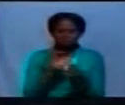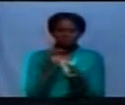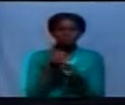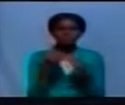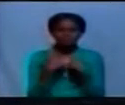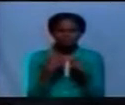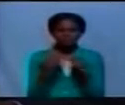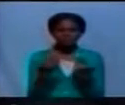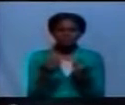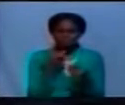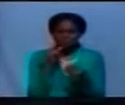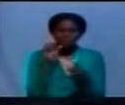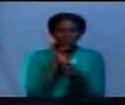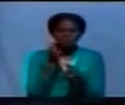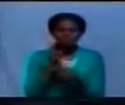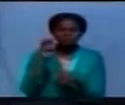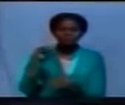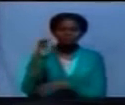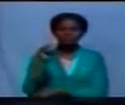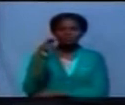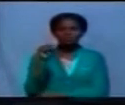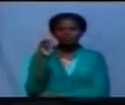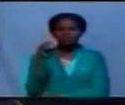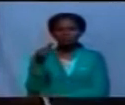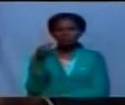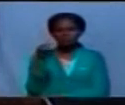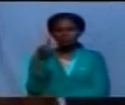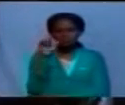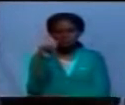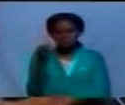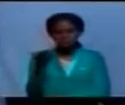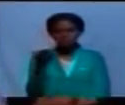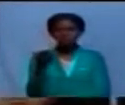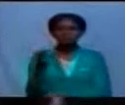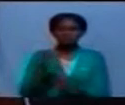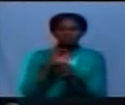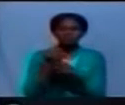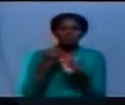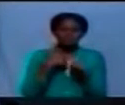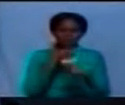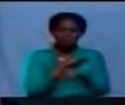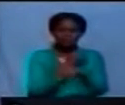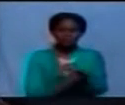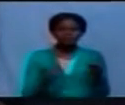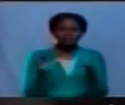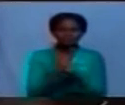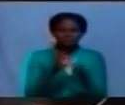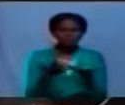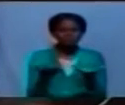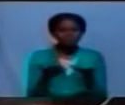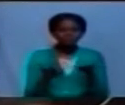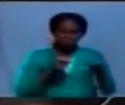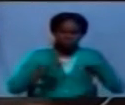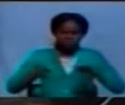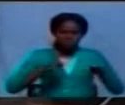right strategies. So it's not even a monopoly, I think. Creating a brand, they've got a powerful brand that... They're able to dominate the market? Yeah, they've